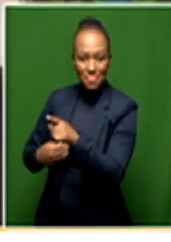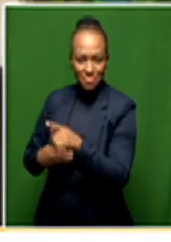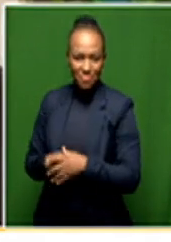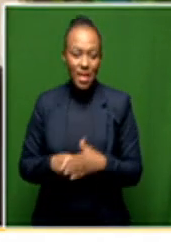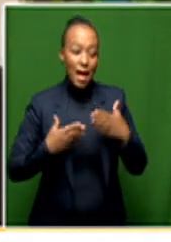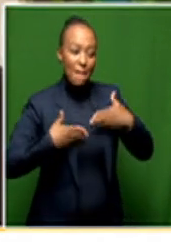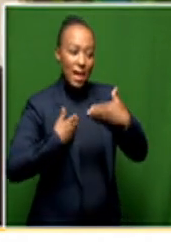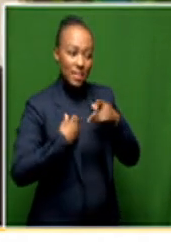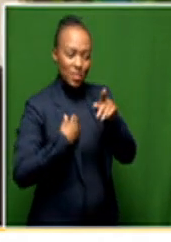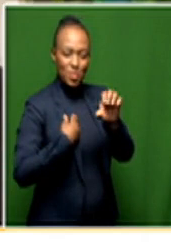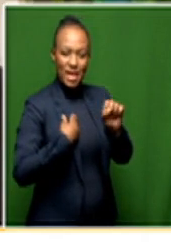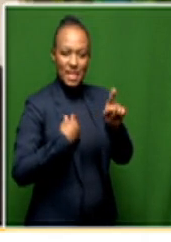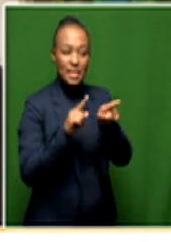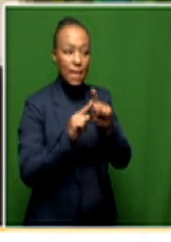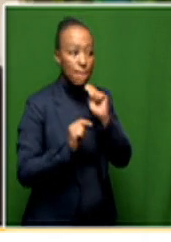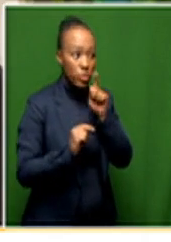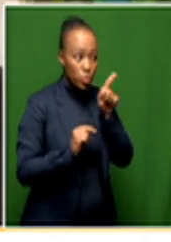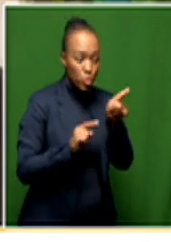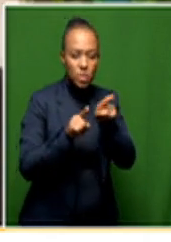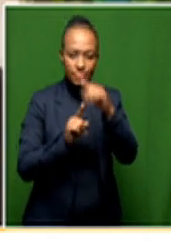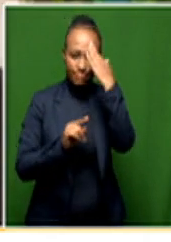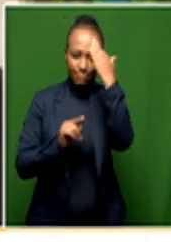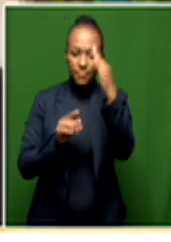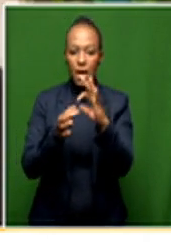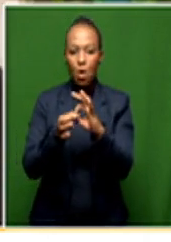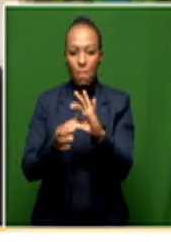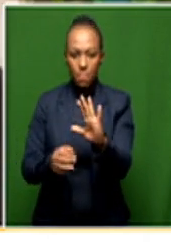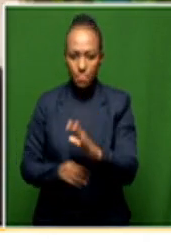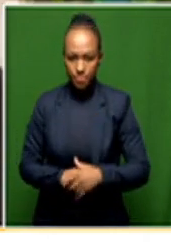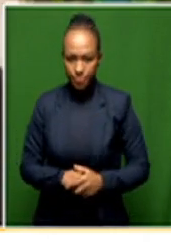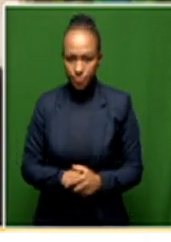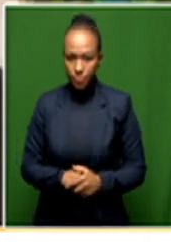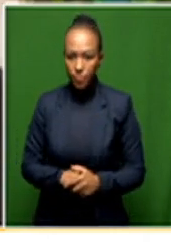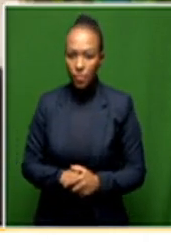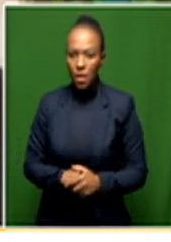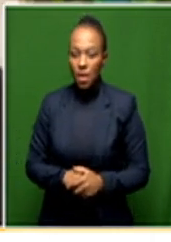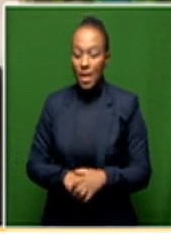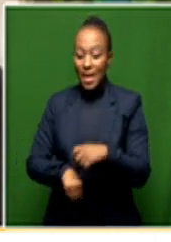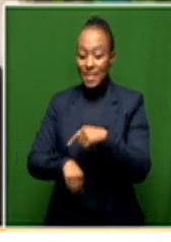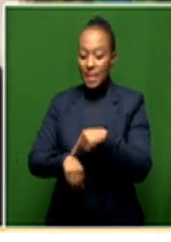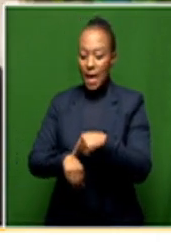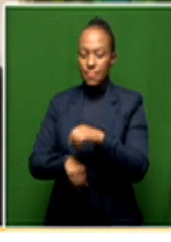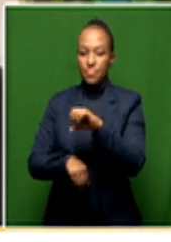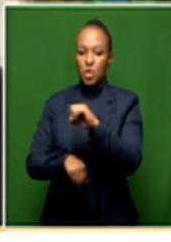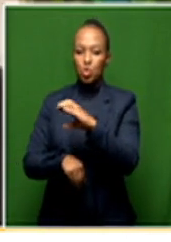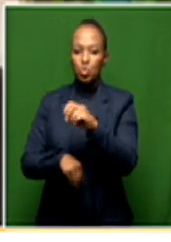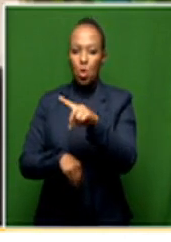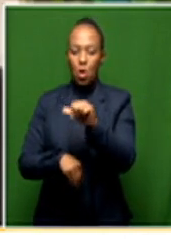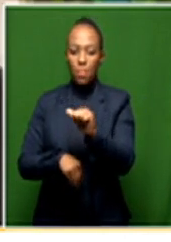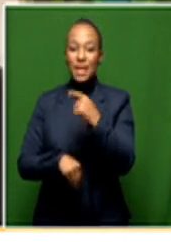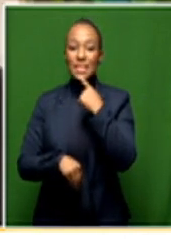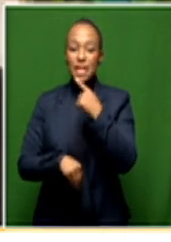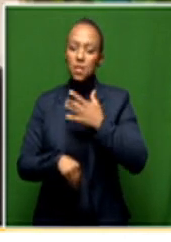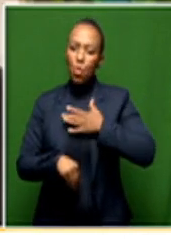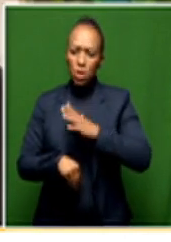pleasure, SK. Good morning to you and the viewers. So, you know, when Scopa says that they want transparency